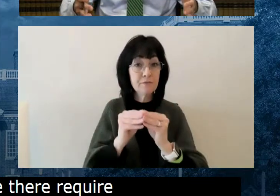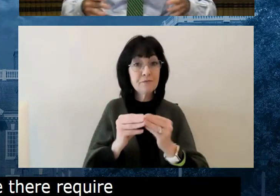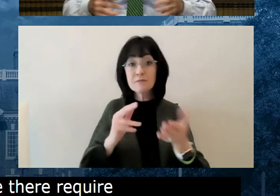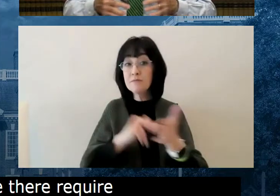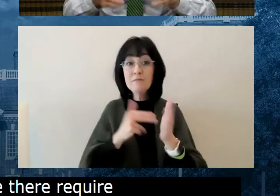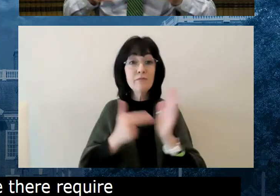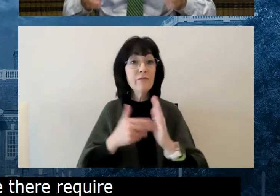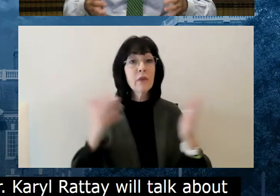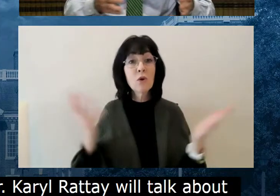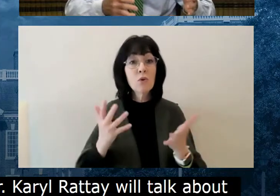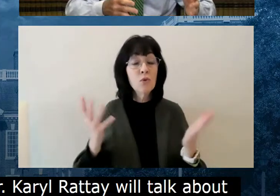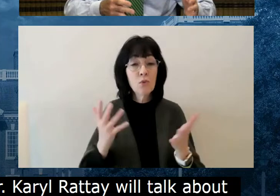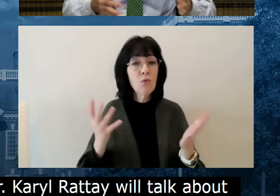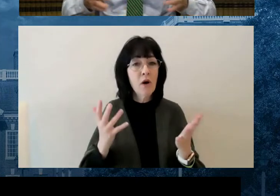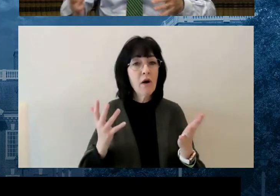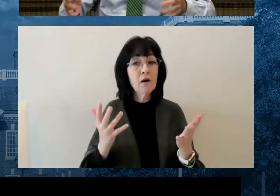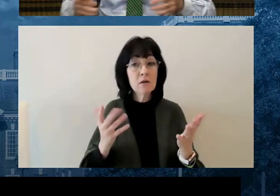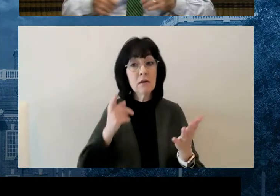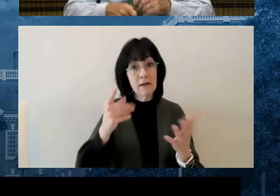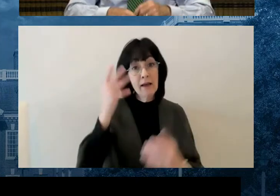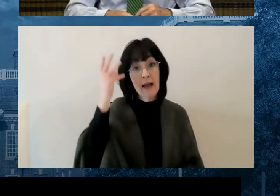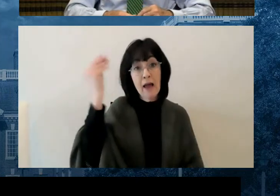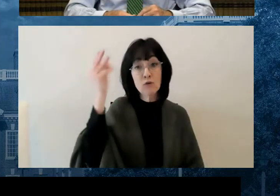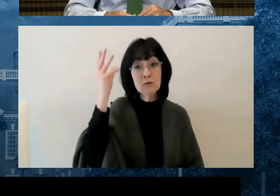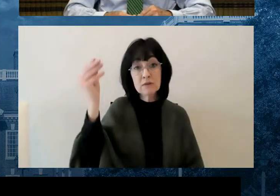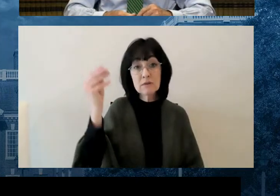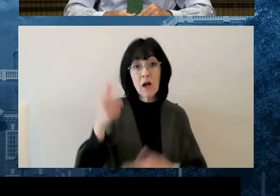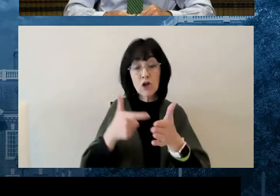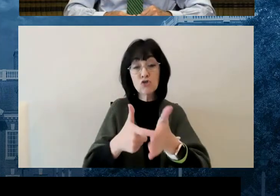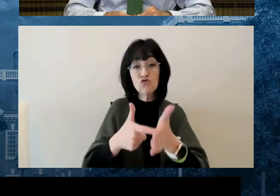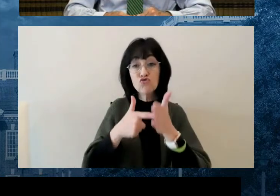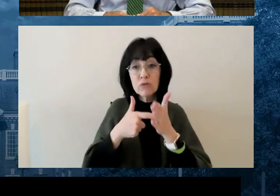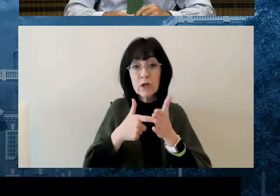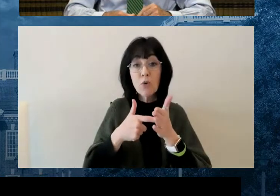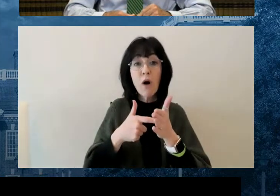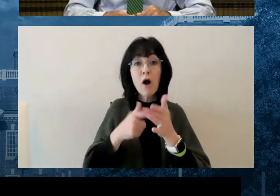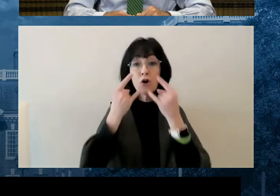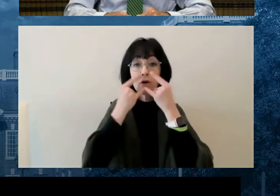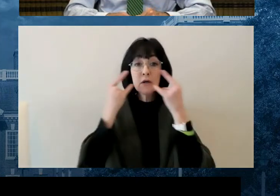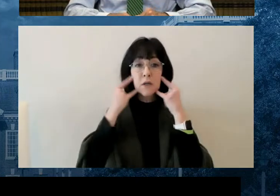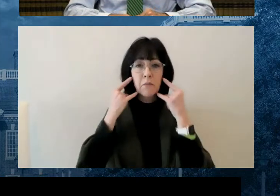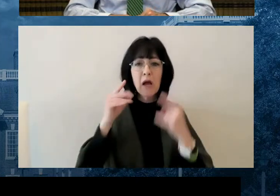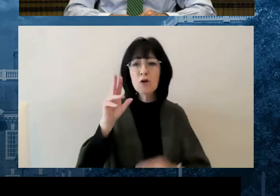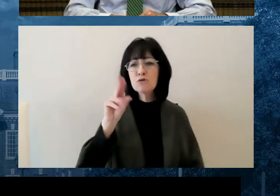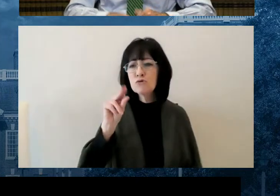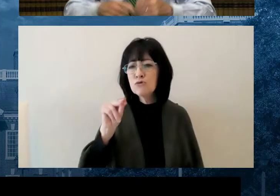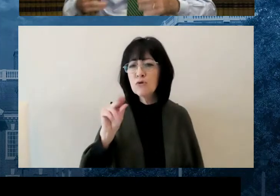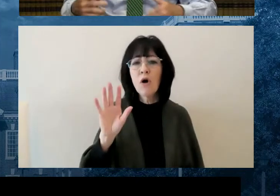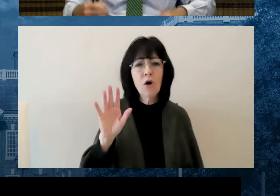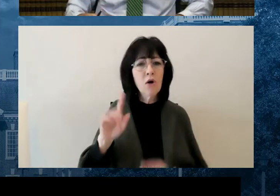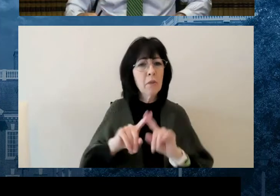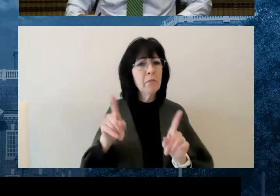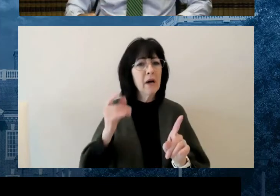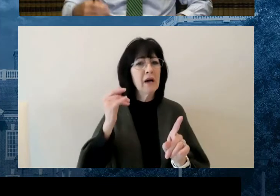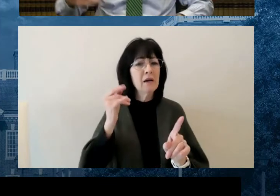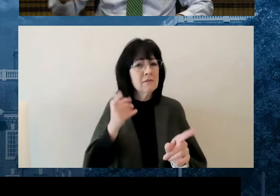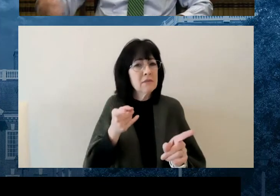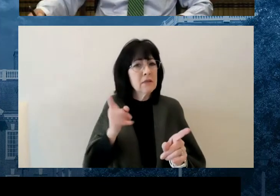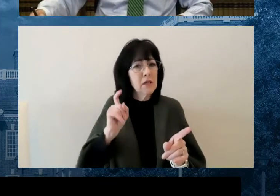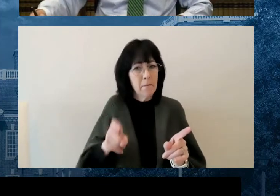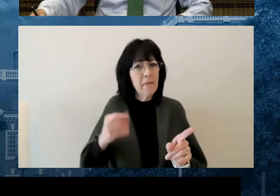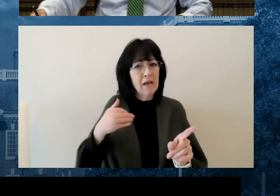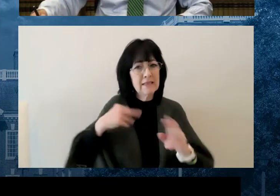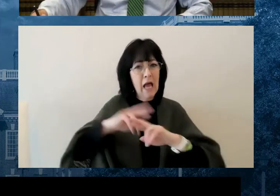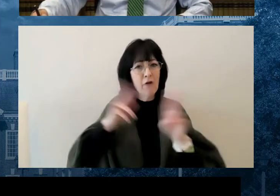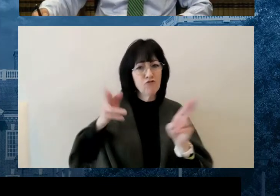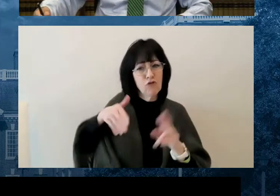there's not a requirement to wear a mask when you're outdoors and you're safely outdoors, not at a big event. But you need to have your mask in your pocket because you're